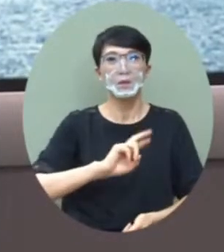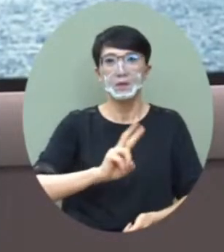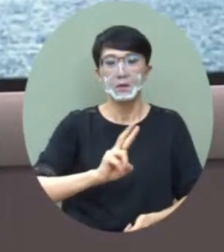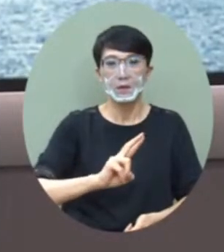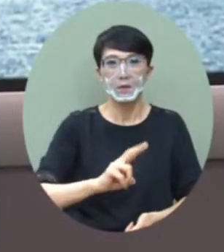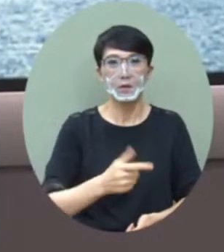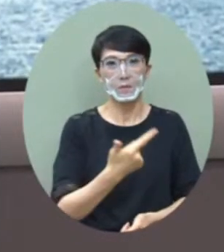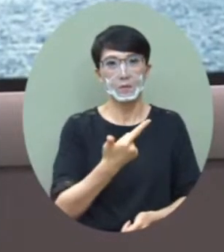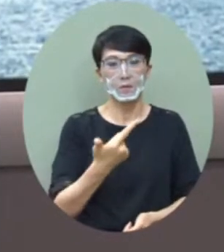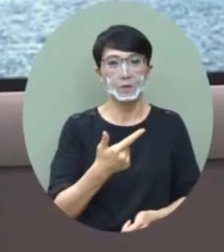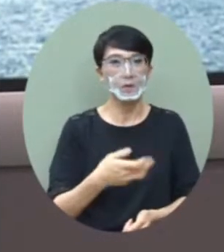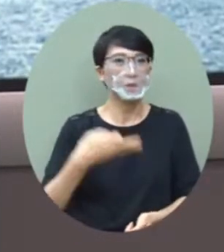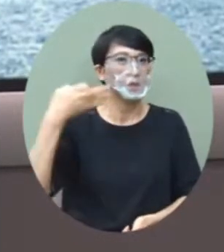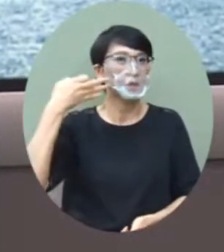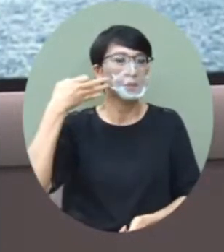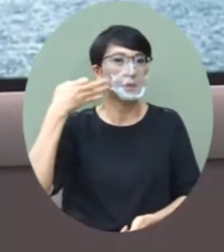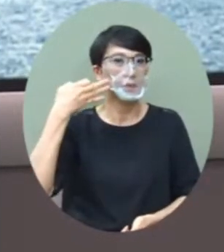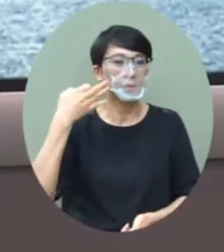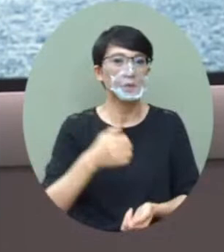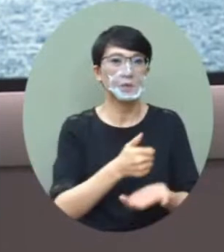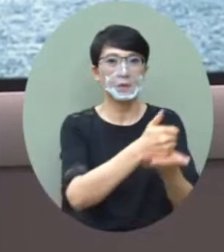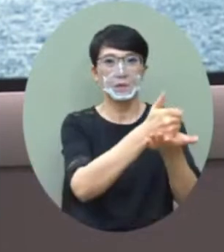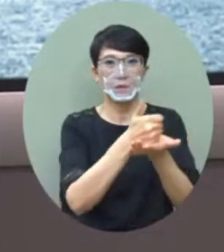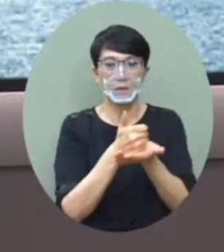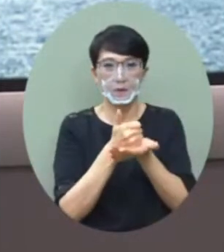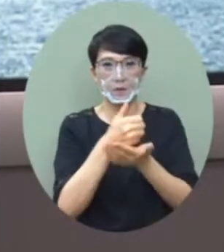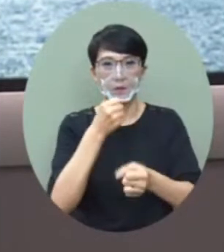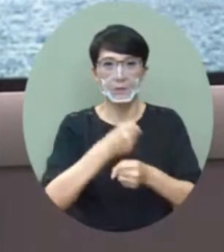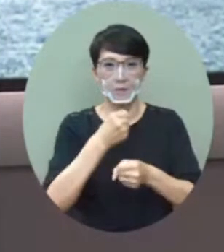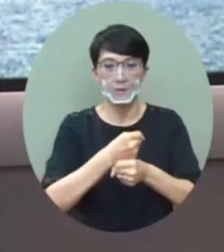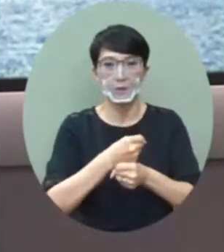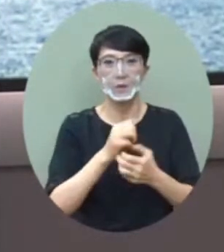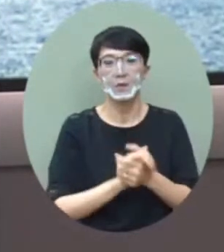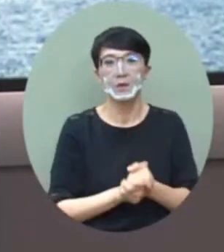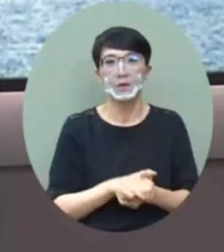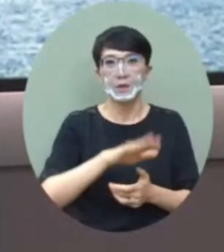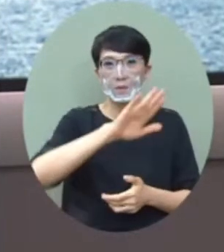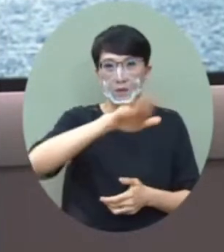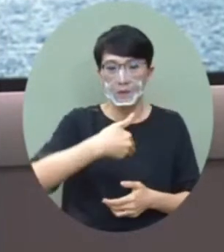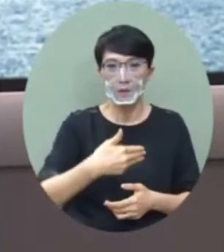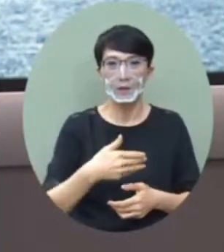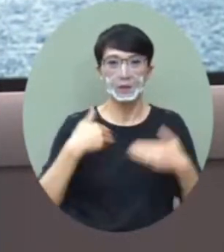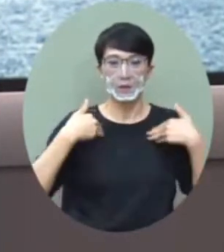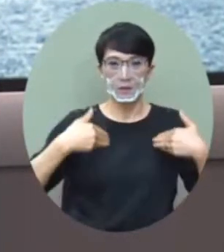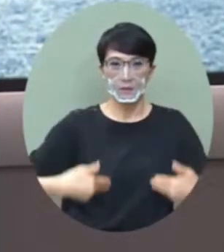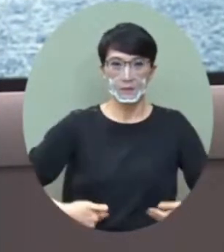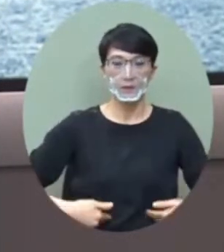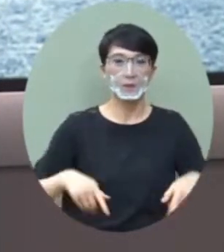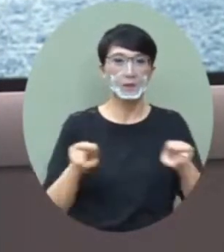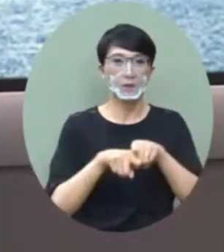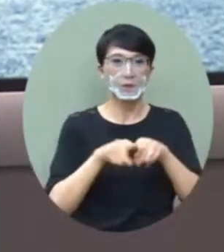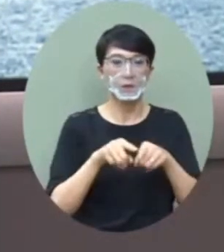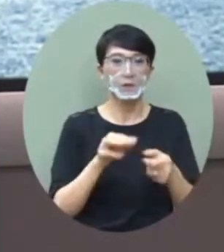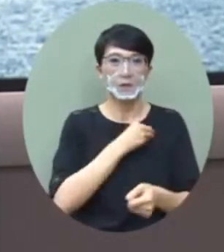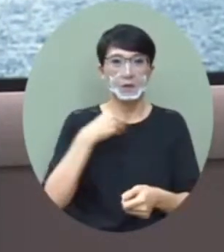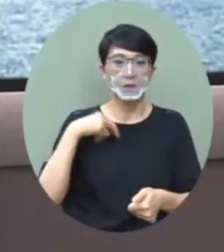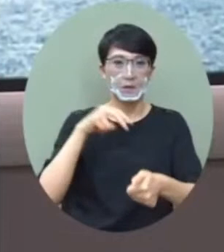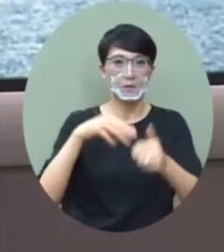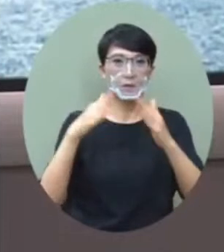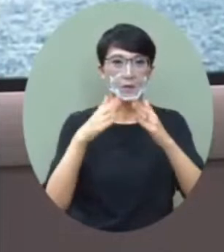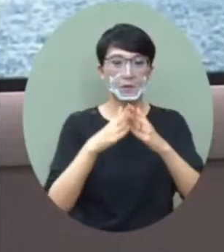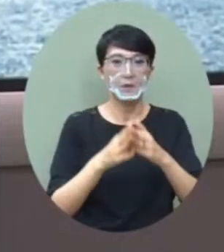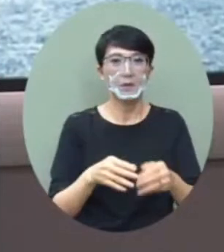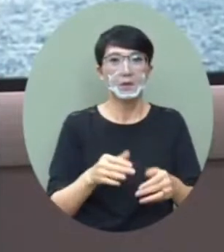prominent doctors, many of them are our honorary employees, and